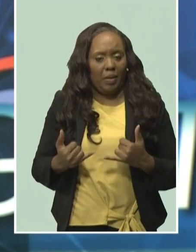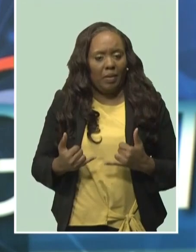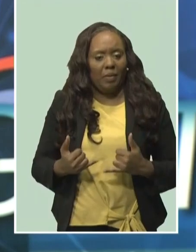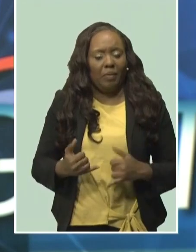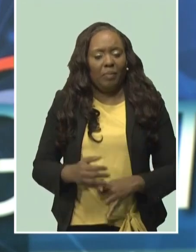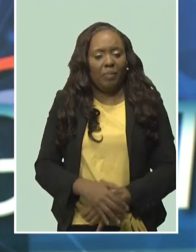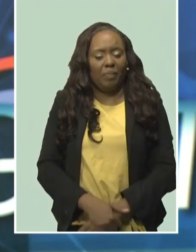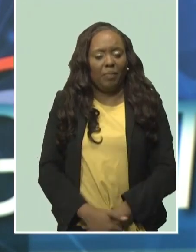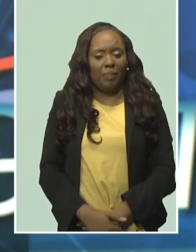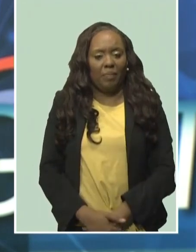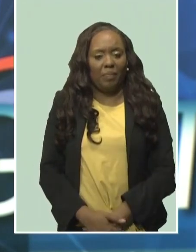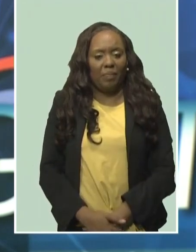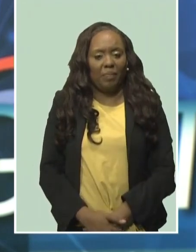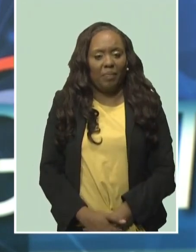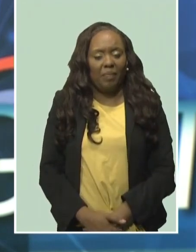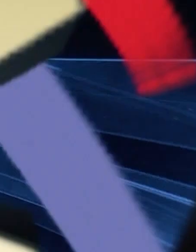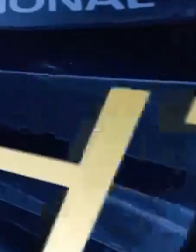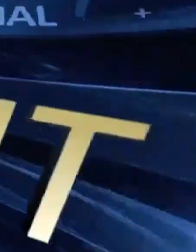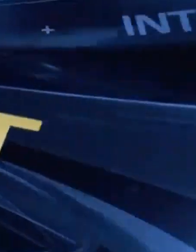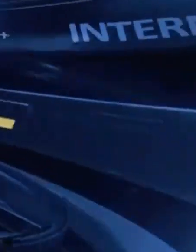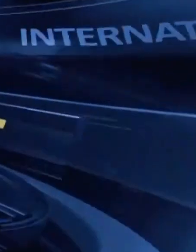Action Task Force grey list.